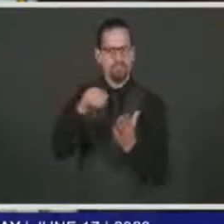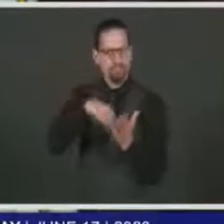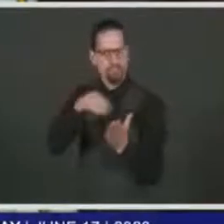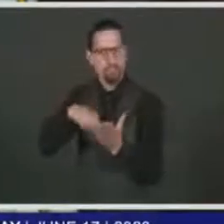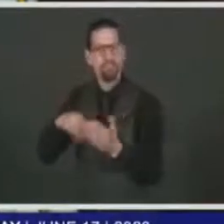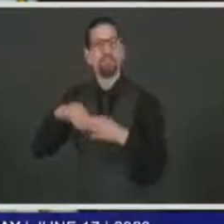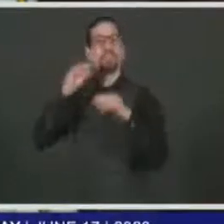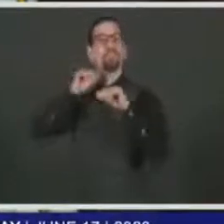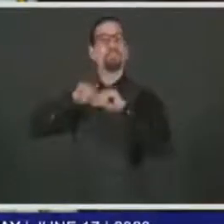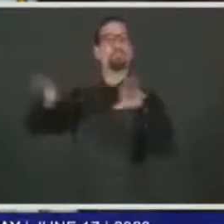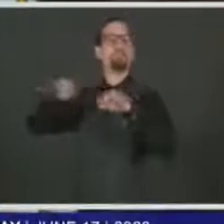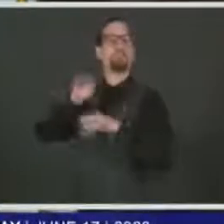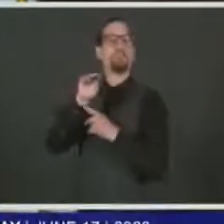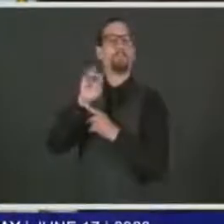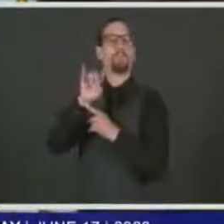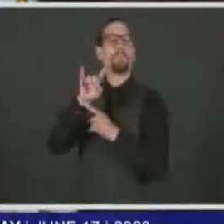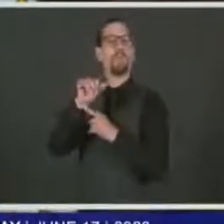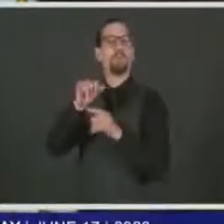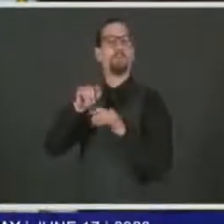want to thank you guys for all that you've done.